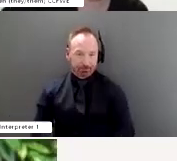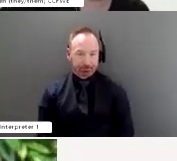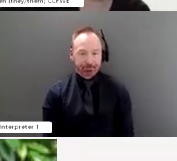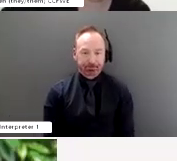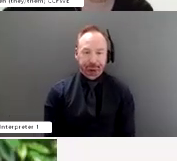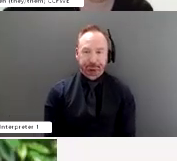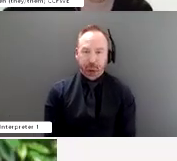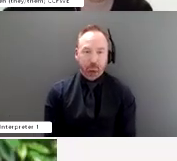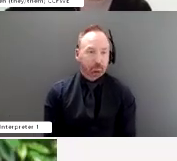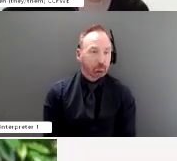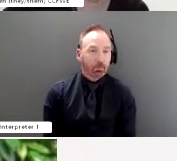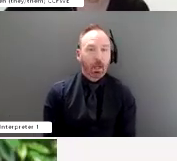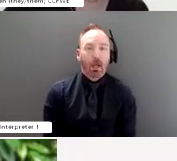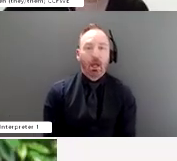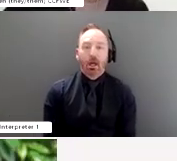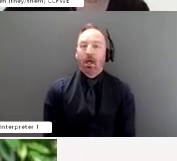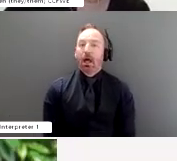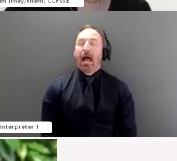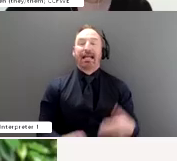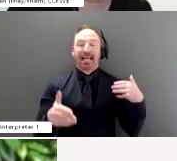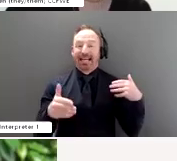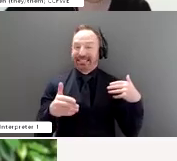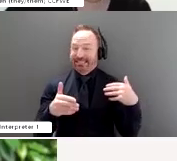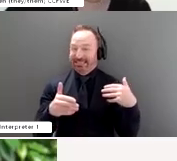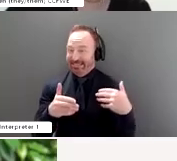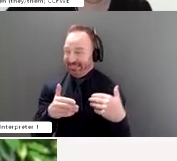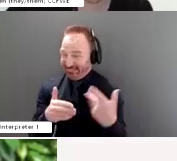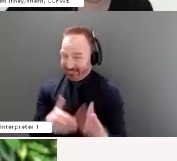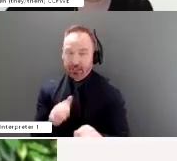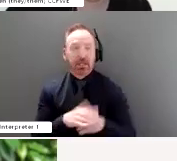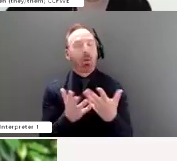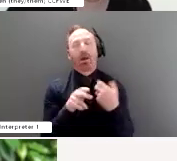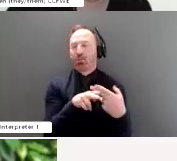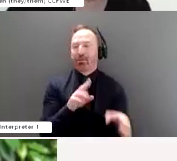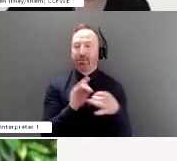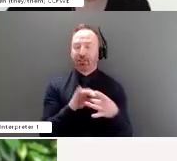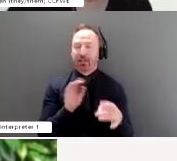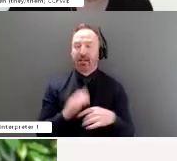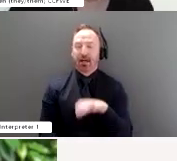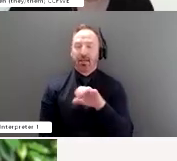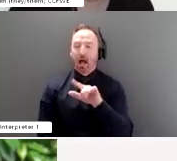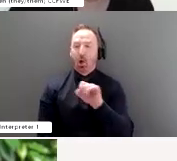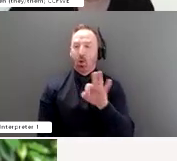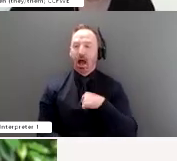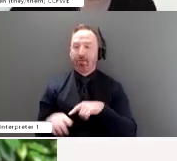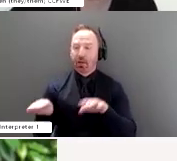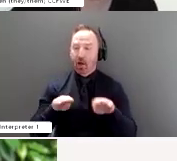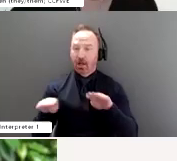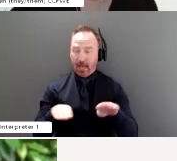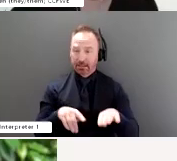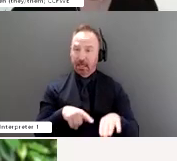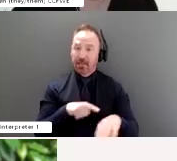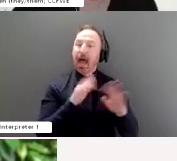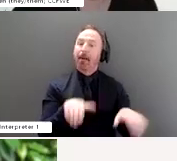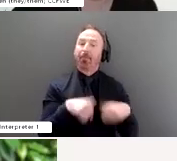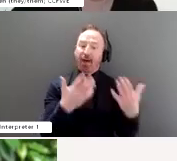And just before I finish off, I just wanted to briefly mention the Code of Conduct. So since the Code of Conduct for delivery of banking services